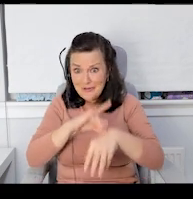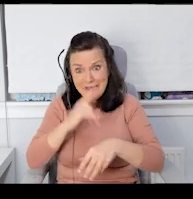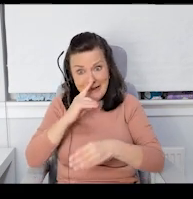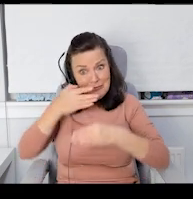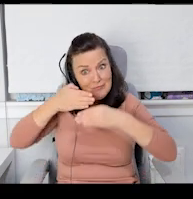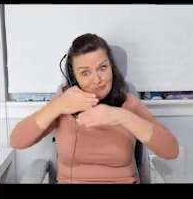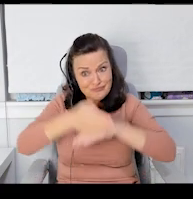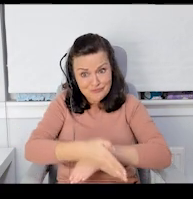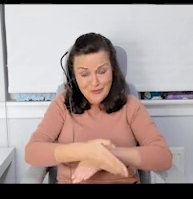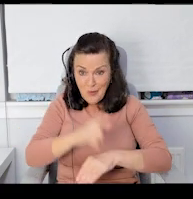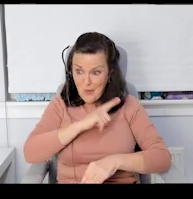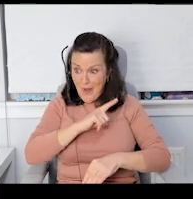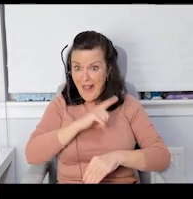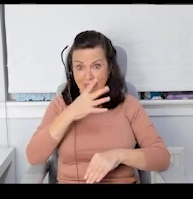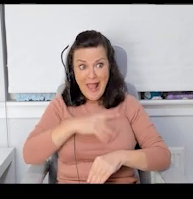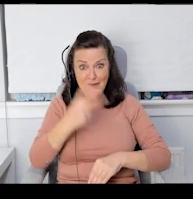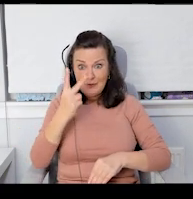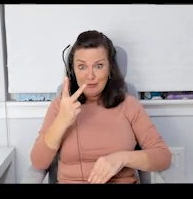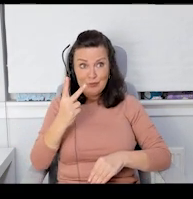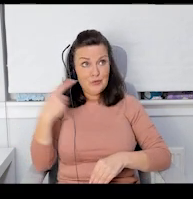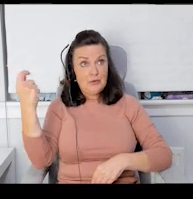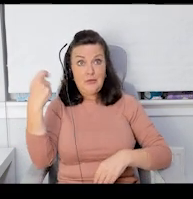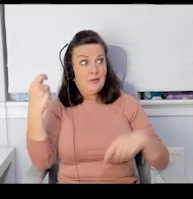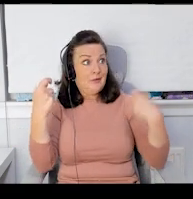studying. It's very difficult.